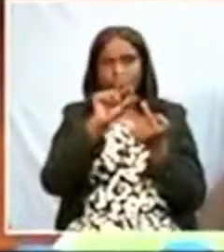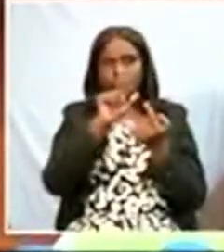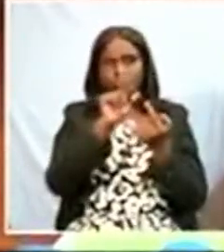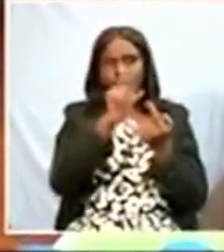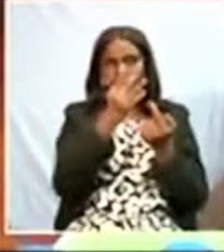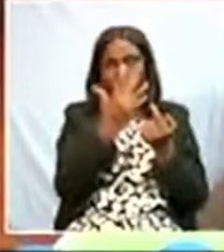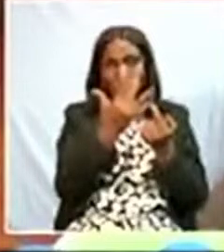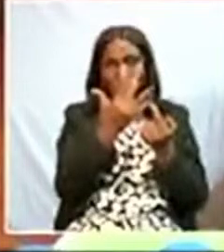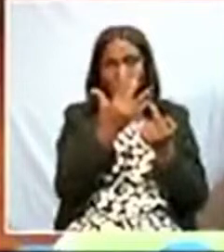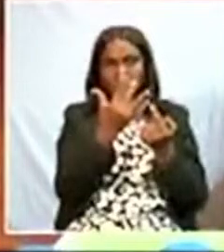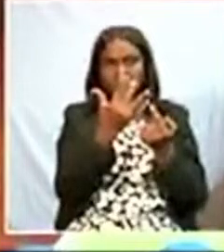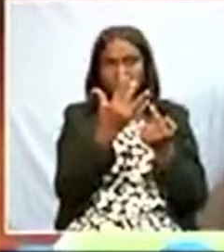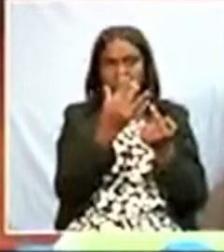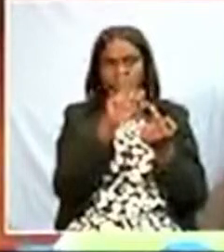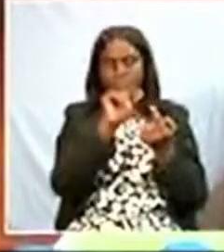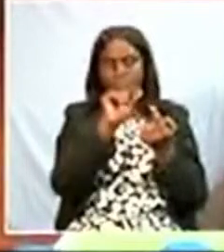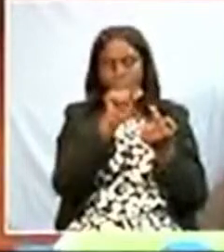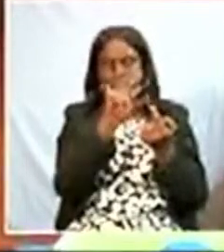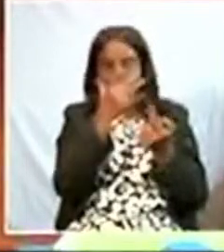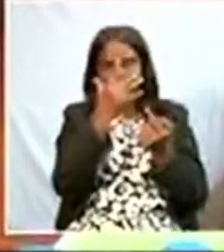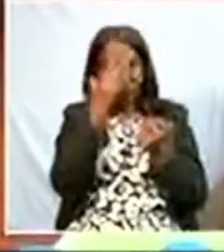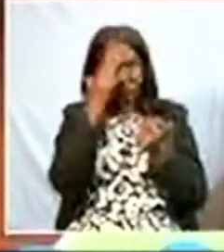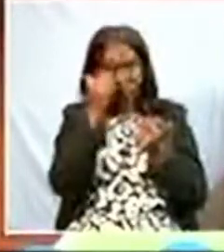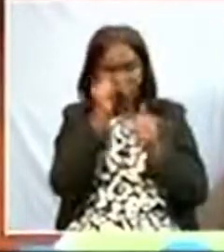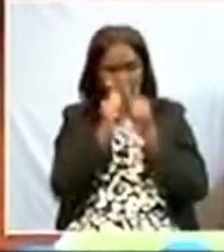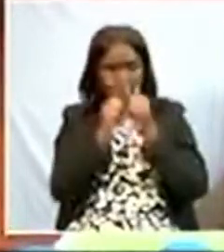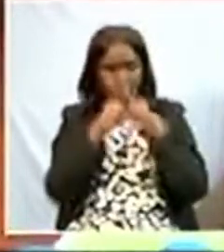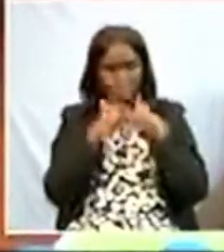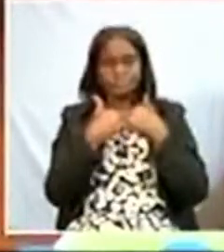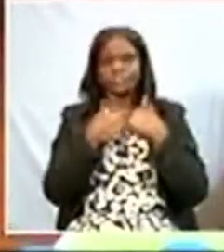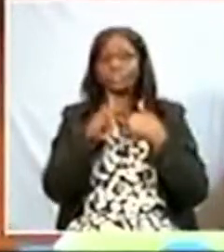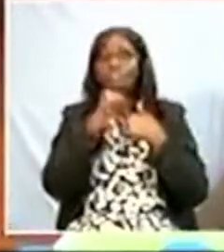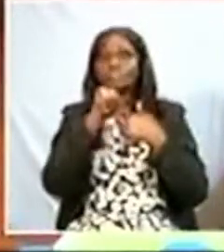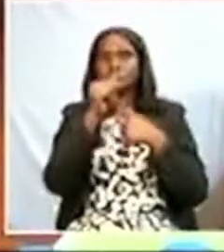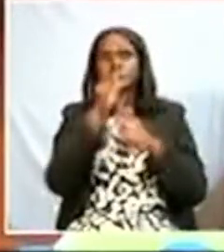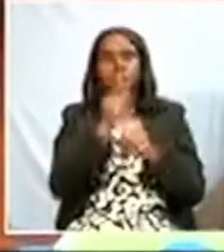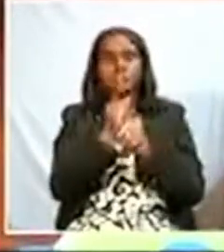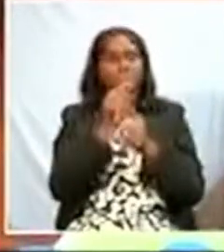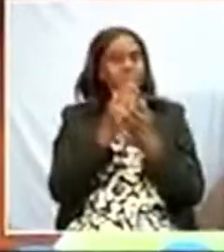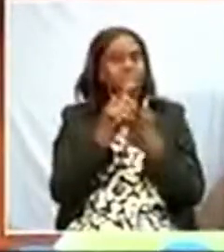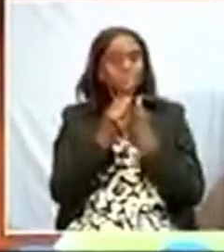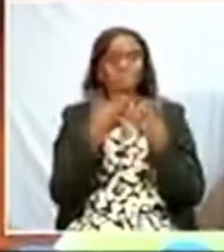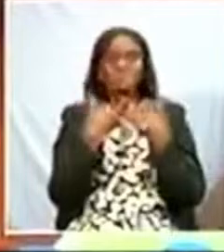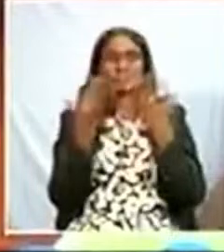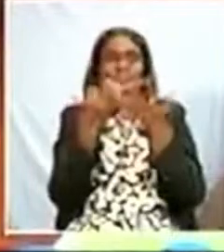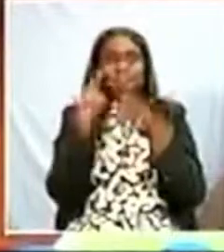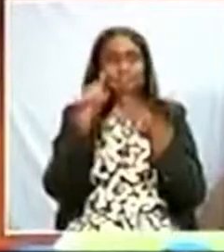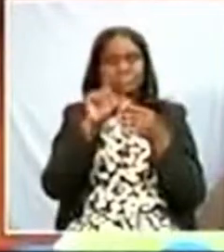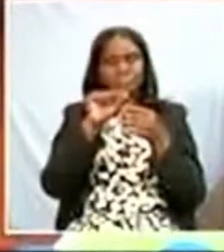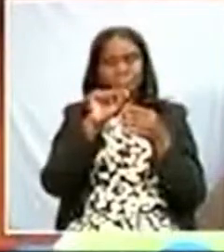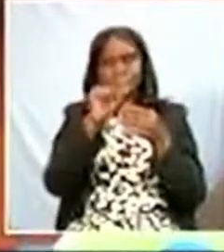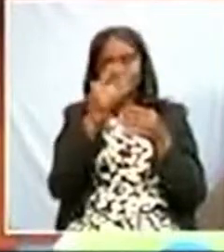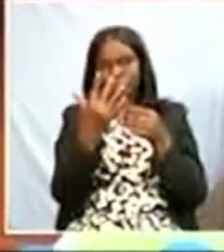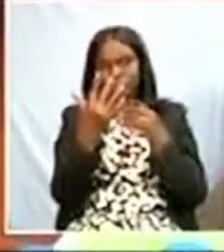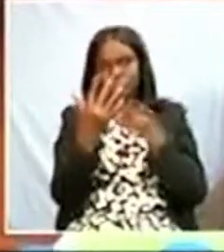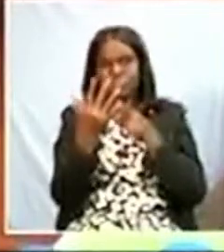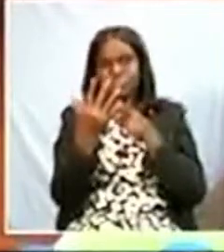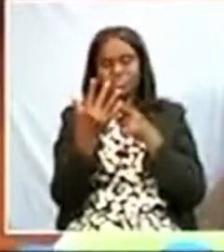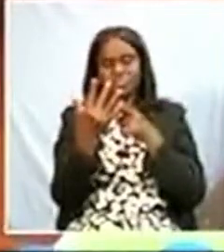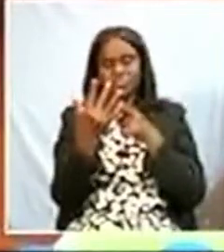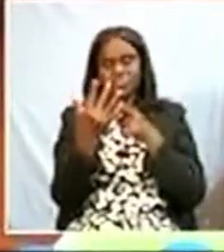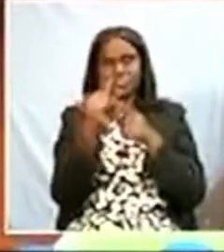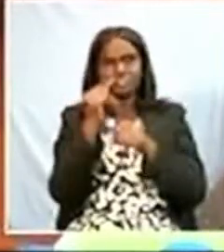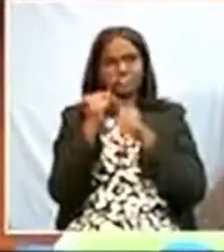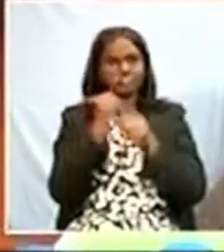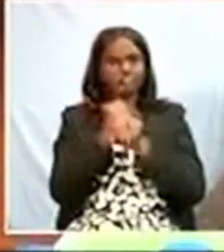2025. Maybe simply because we haven't yet received the funding for the 2025